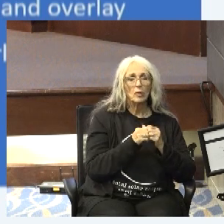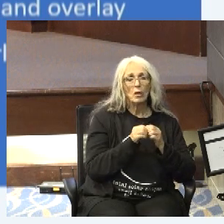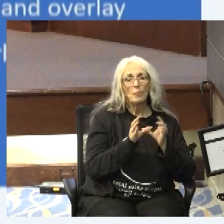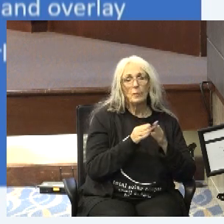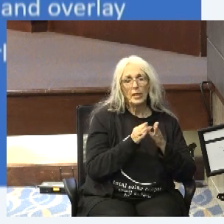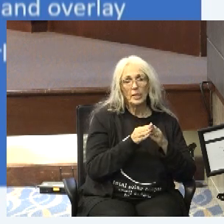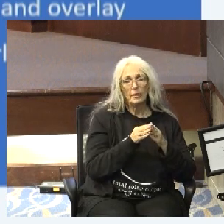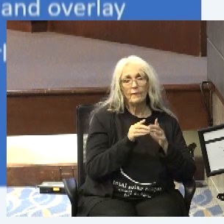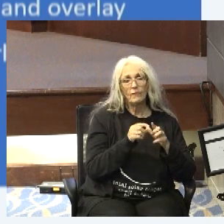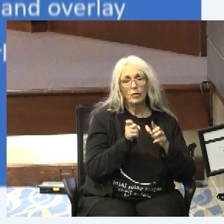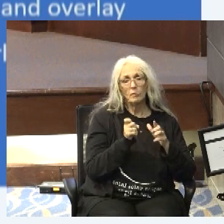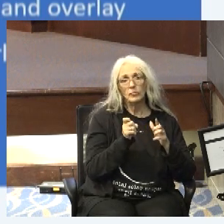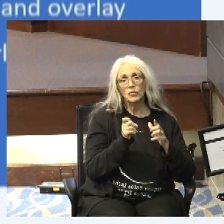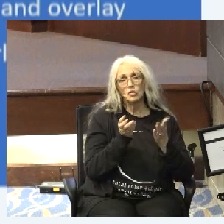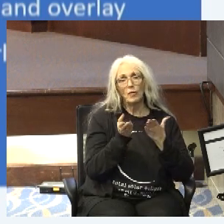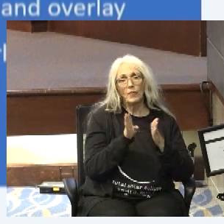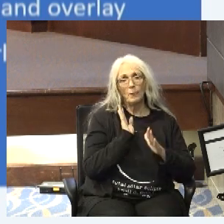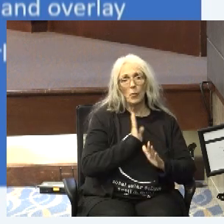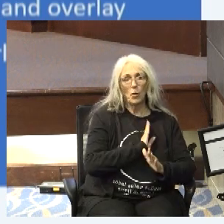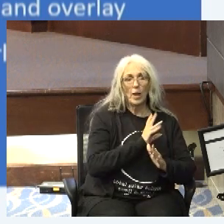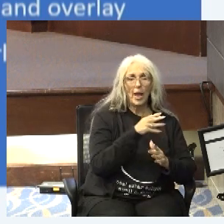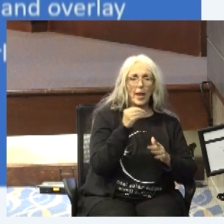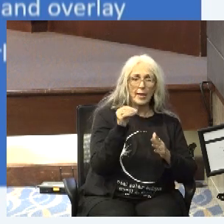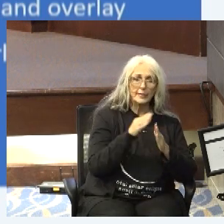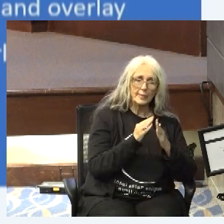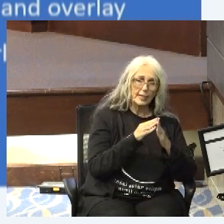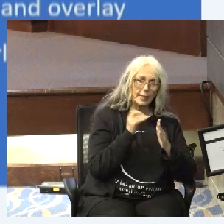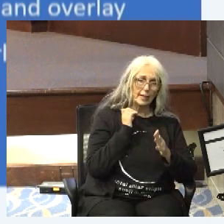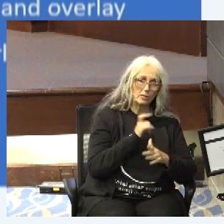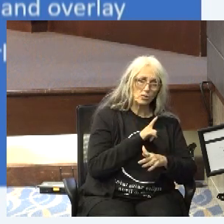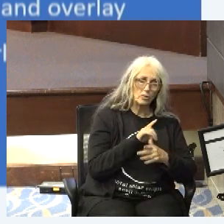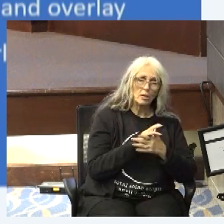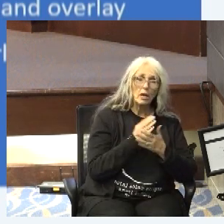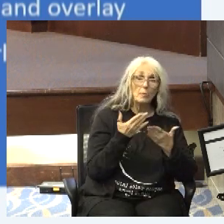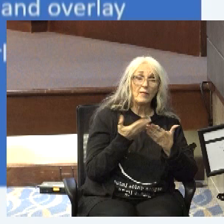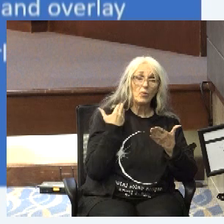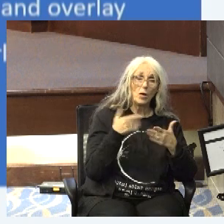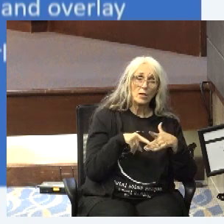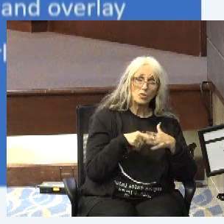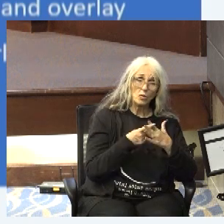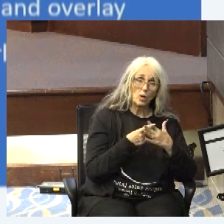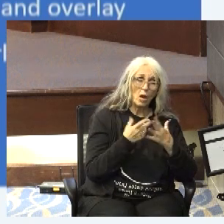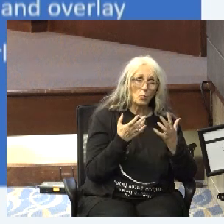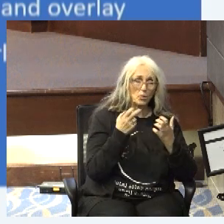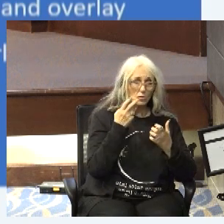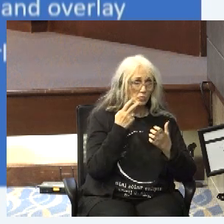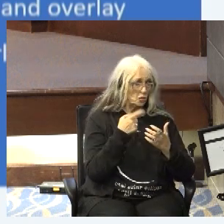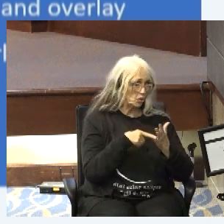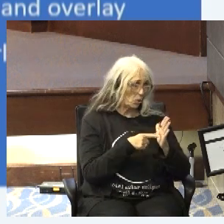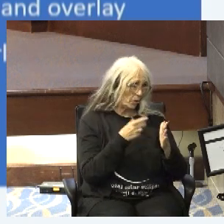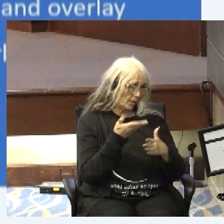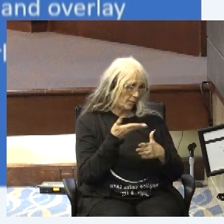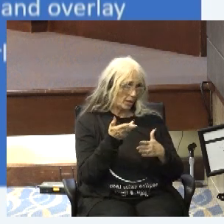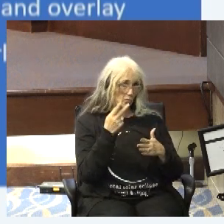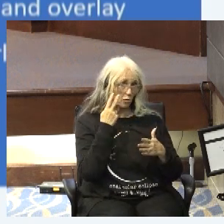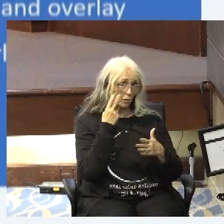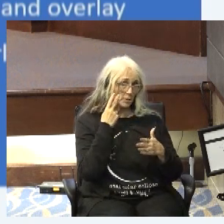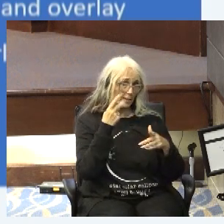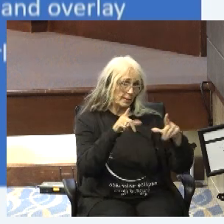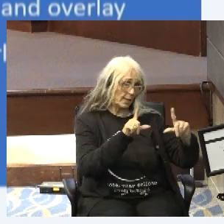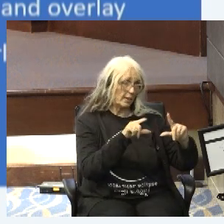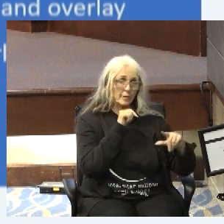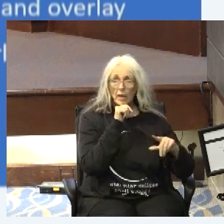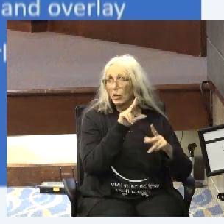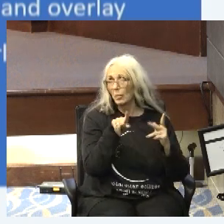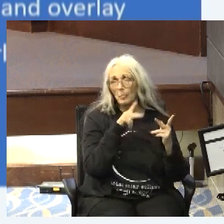by the city council. Before I get going, the stuff you're going to see on the slide, you know, none of these are going to be